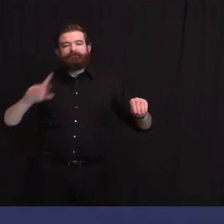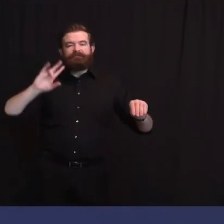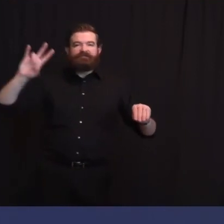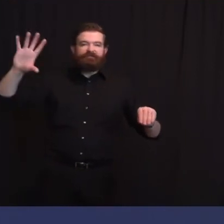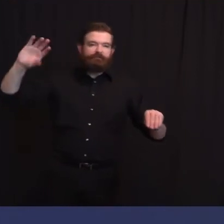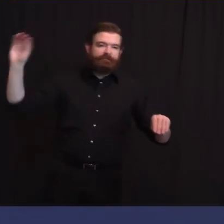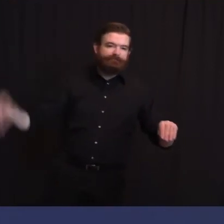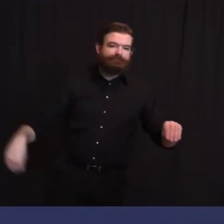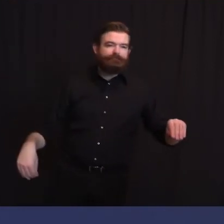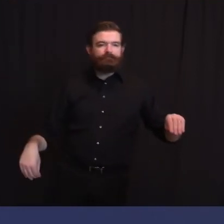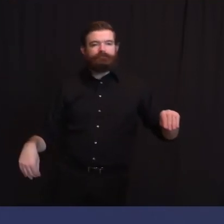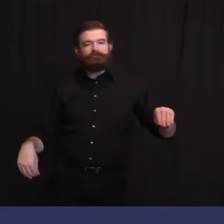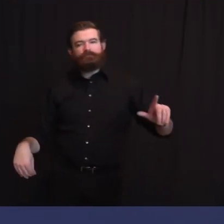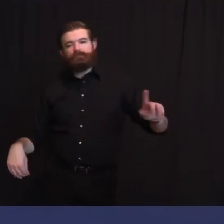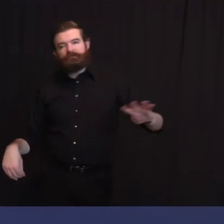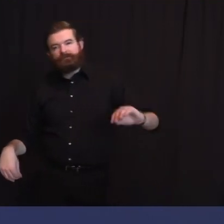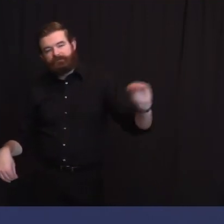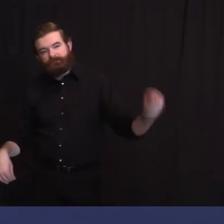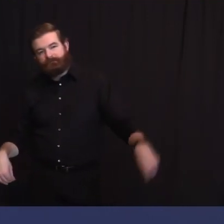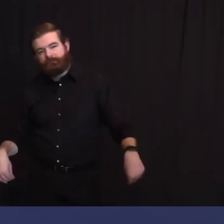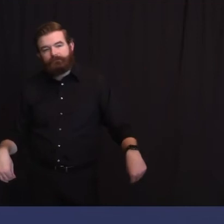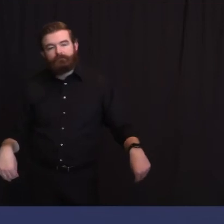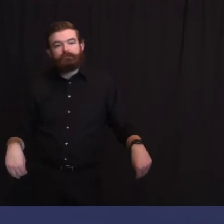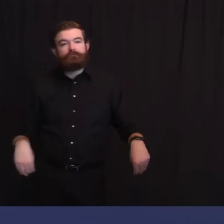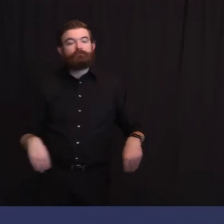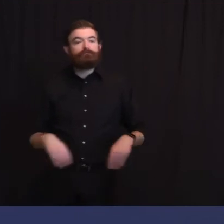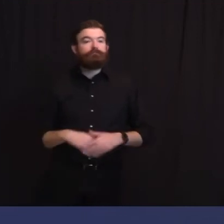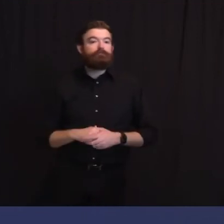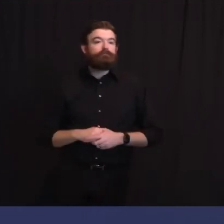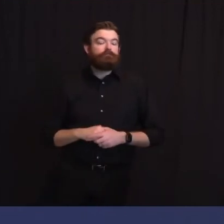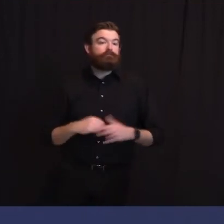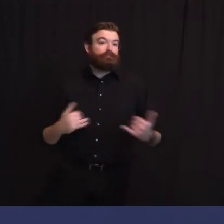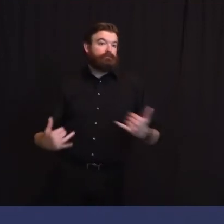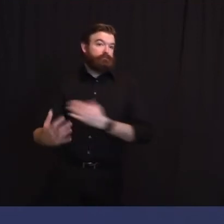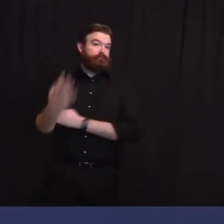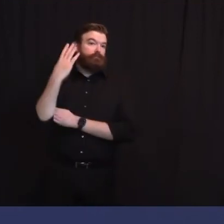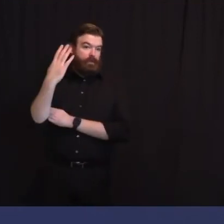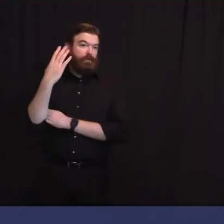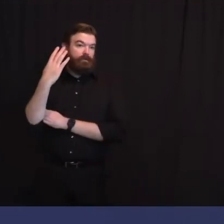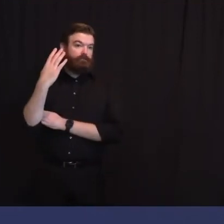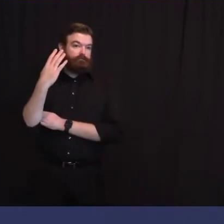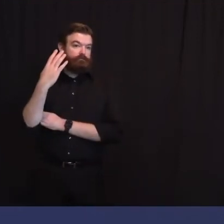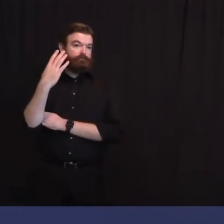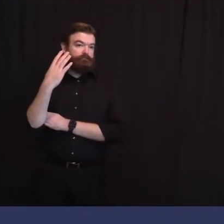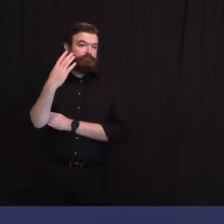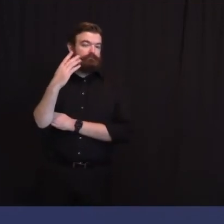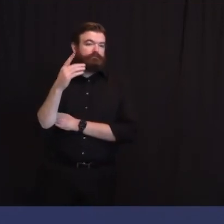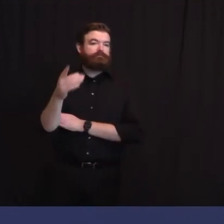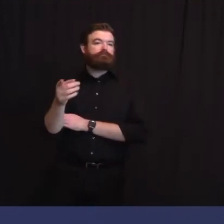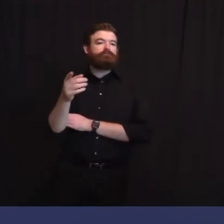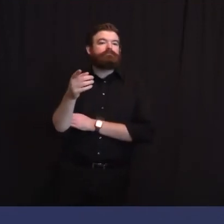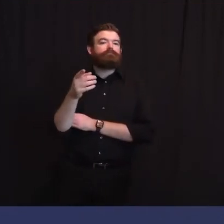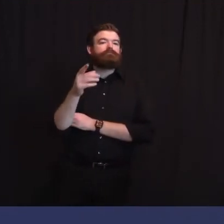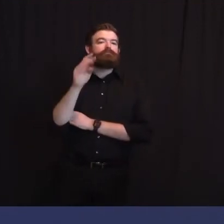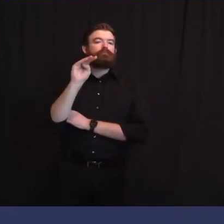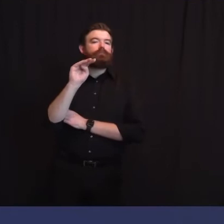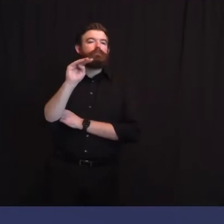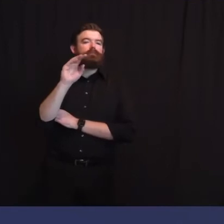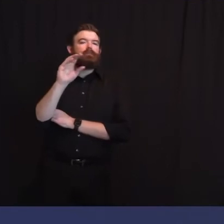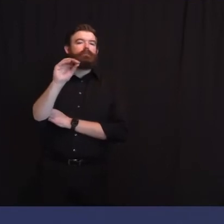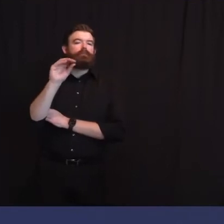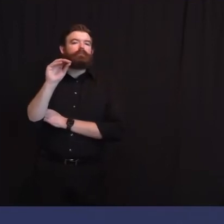I don't know how many National Guard members were there this morning, would you say? There was a lot. 50? A good 50? So they're already